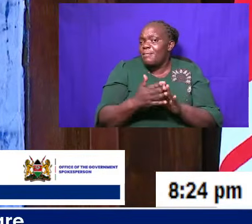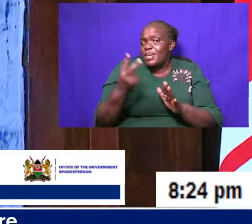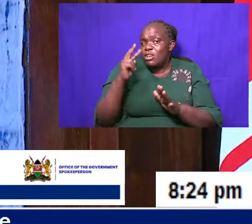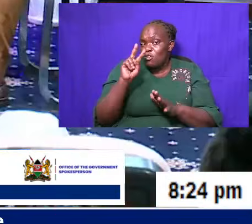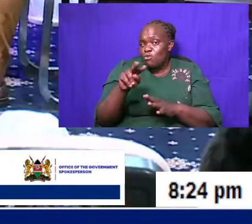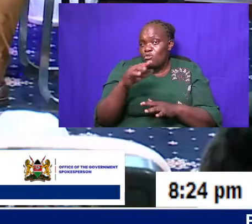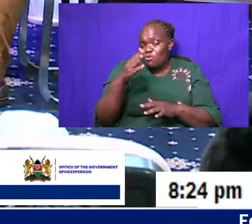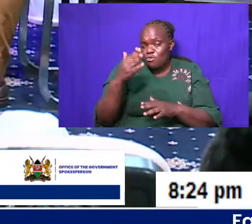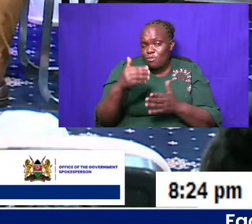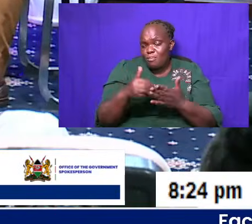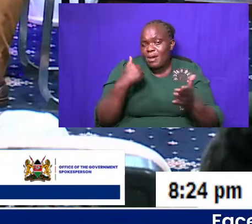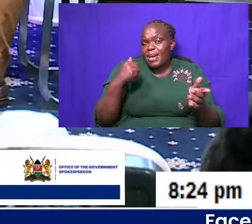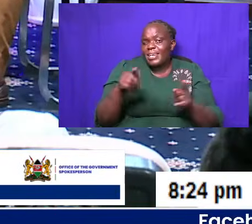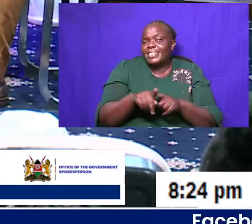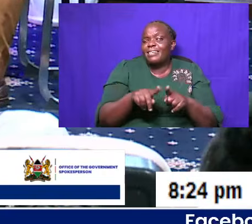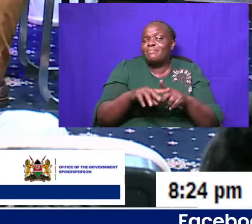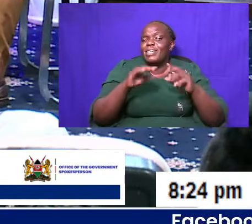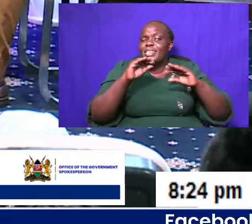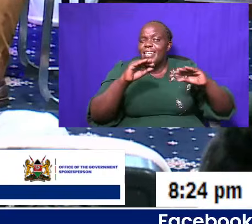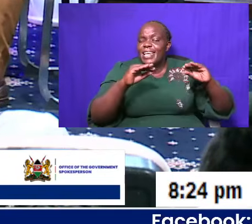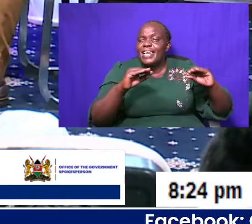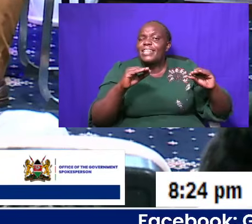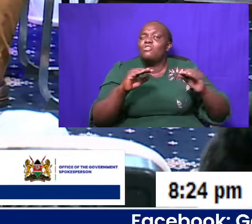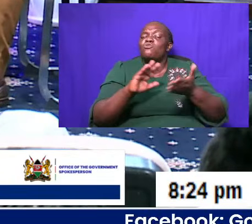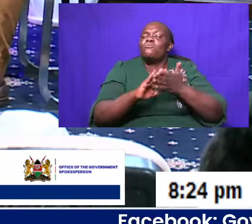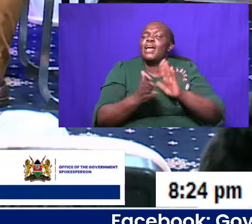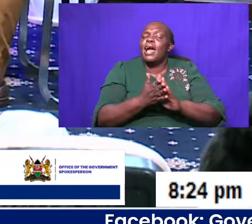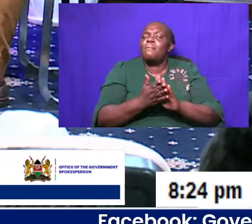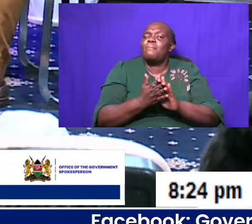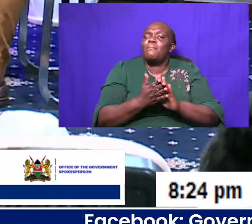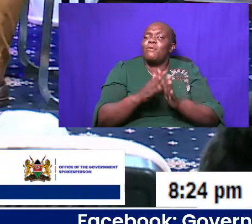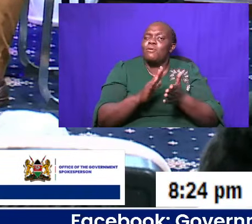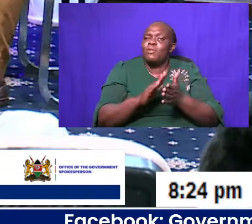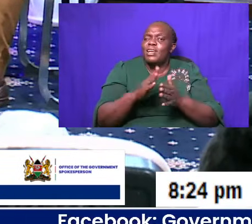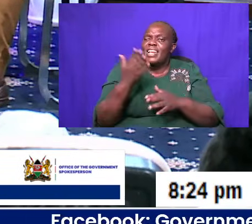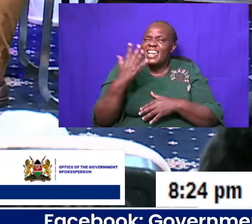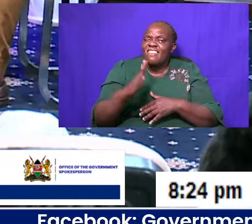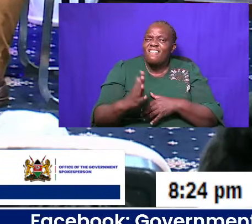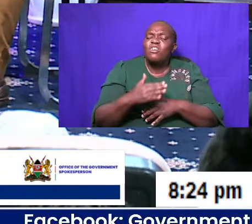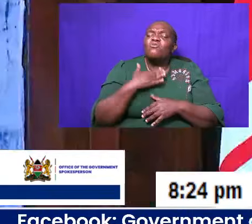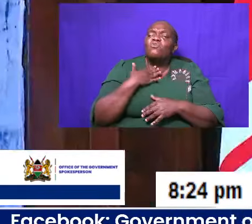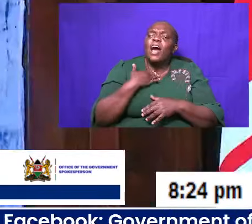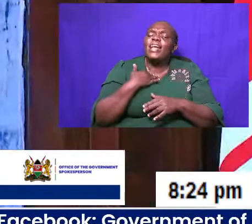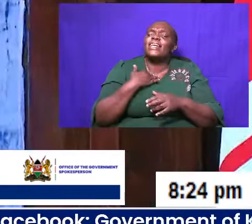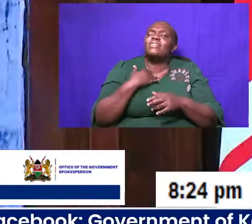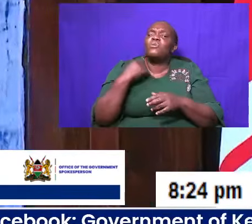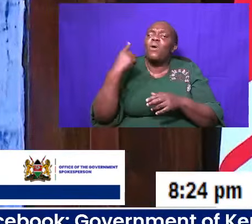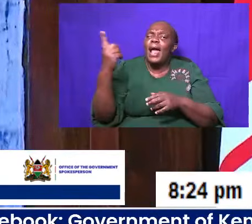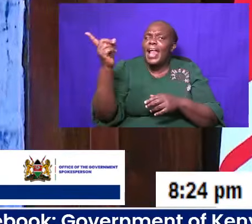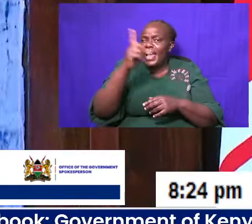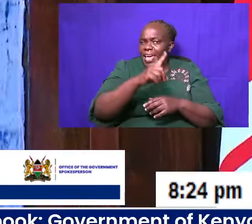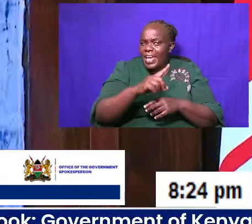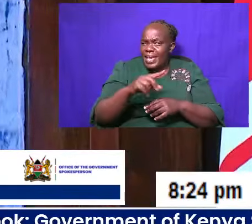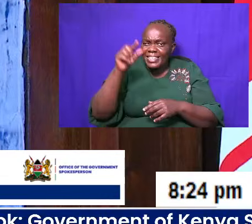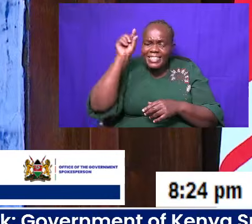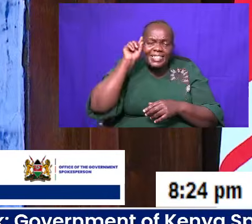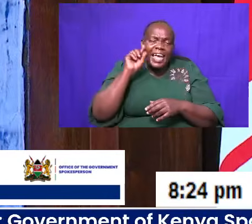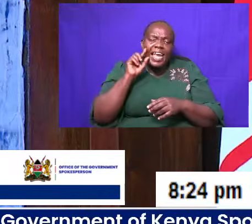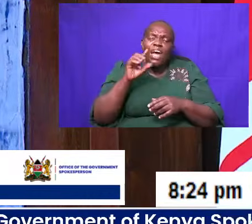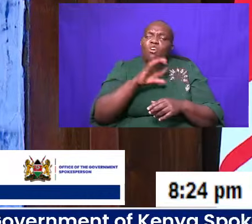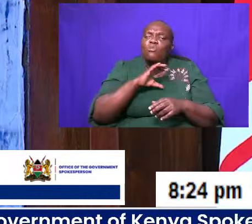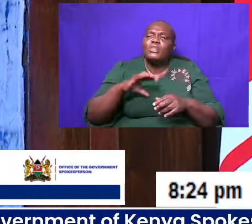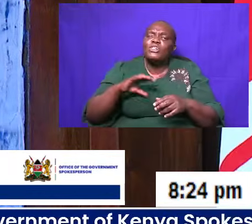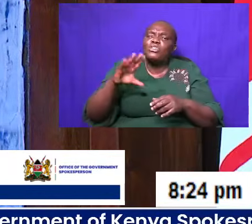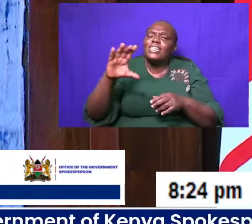realized I was being trained to become that without me knowing. Yeah, so for me, I never one day thought I would be the CEO of the National Gender and Equality Commission, or actually